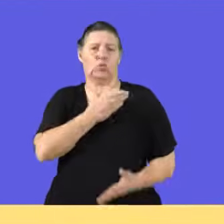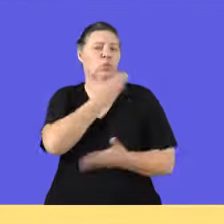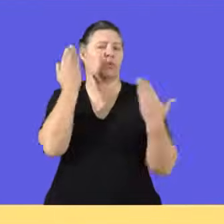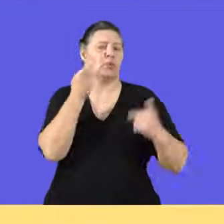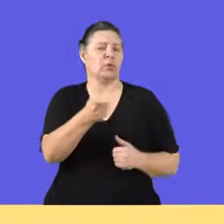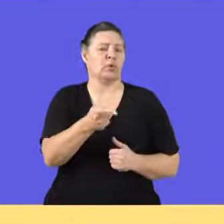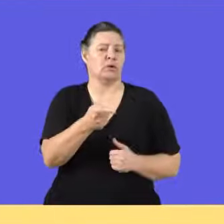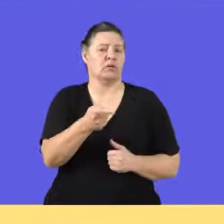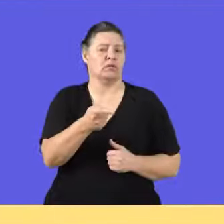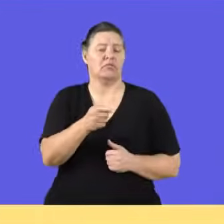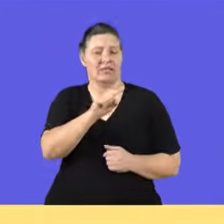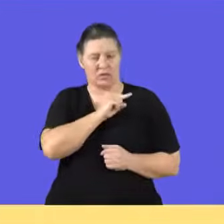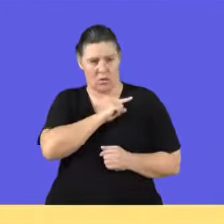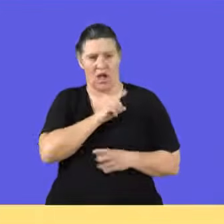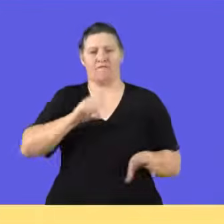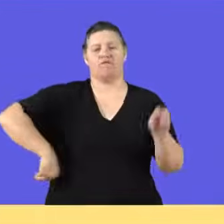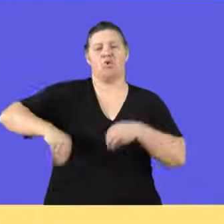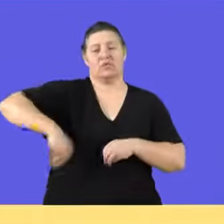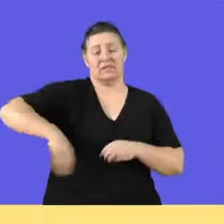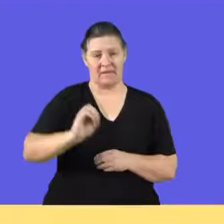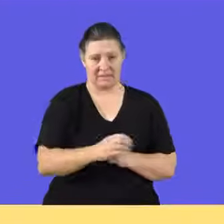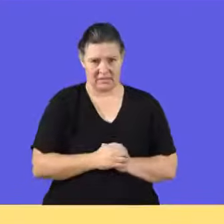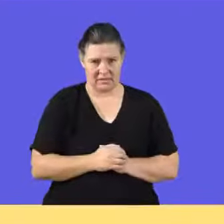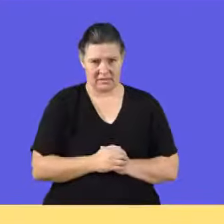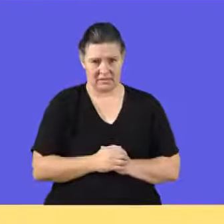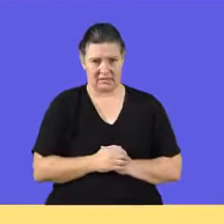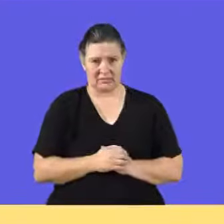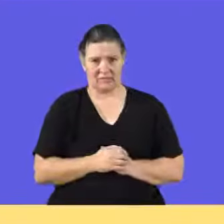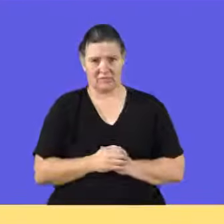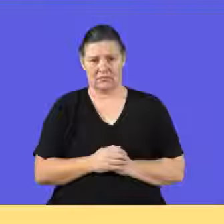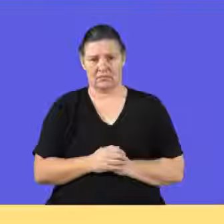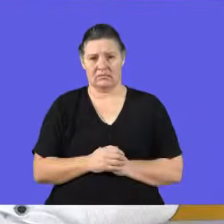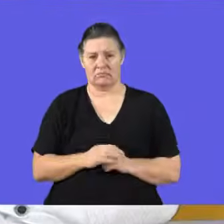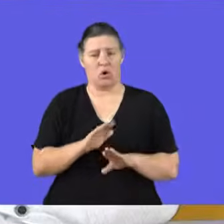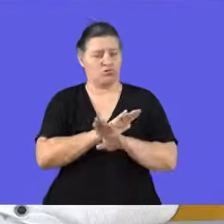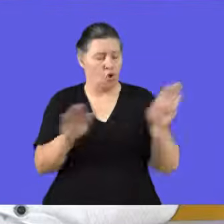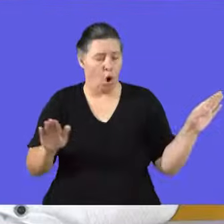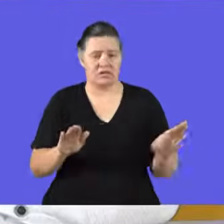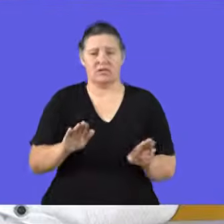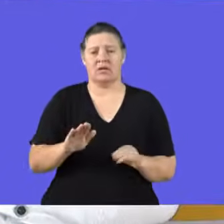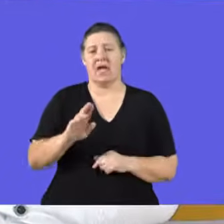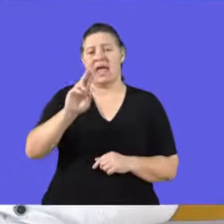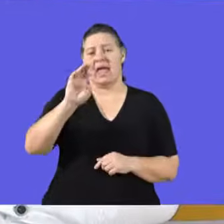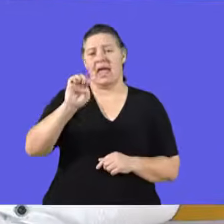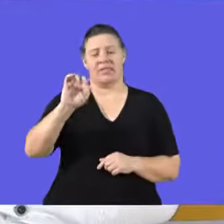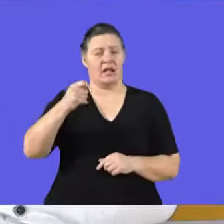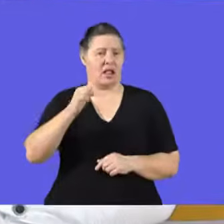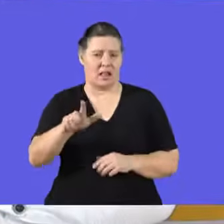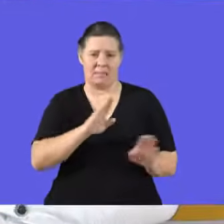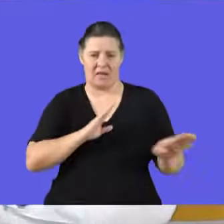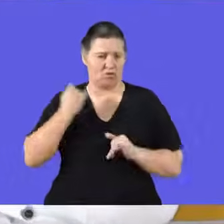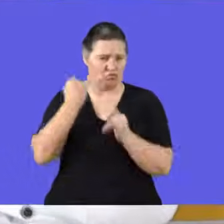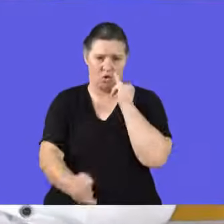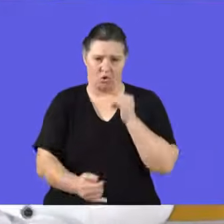in misrepresentation. So this therefore becomes fraud. Remember, this is